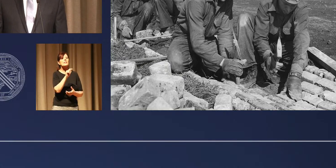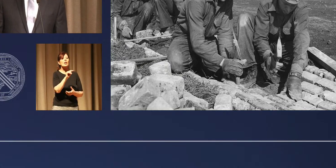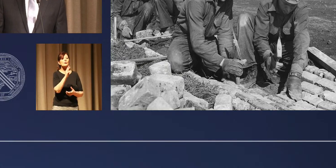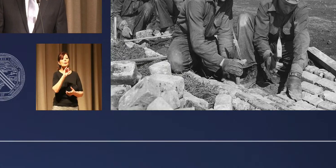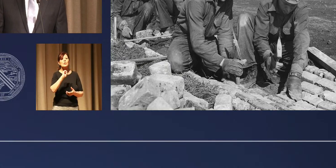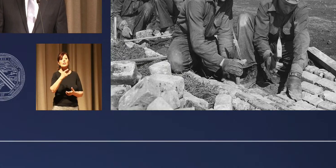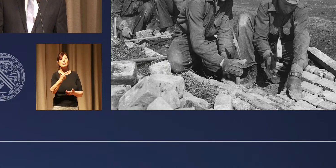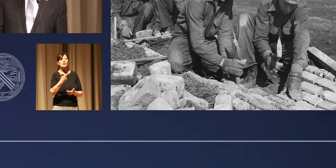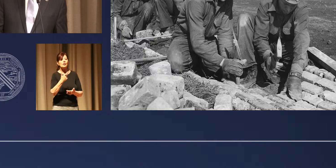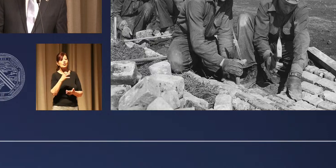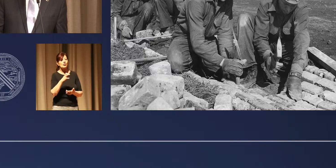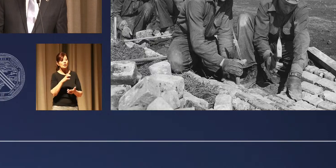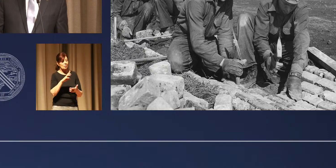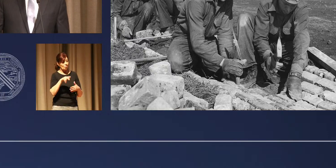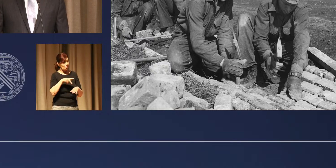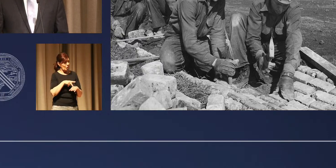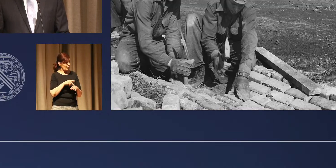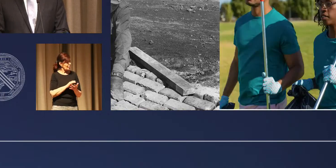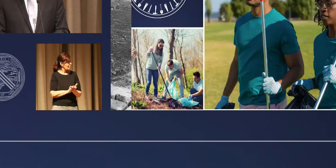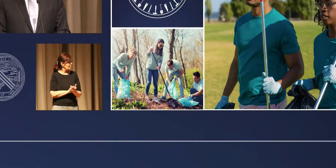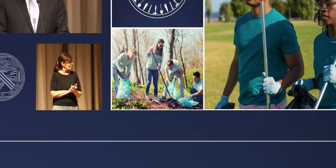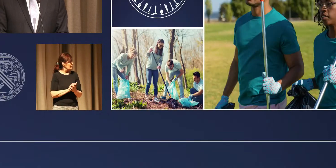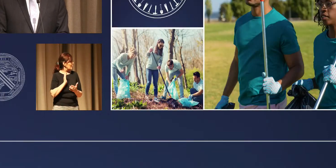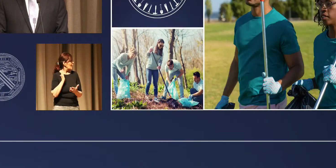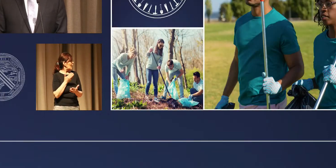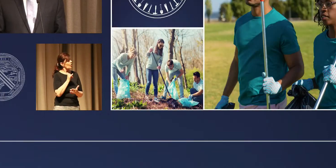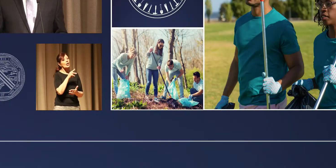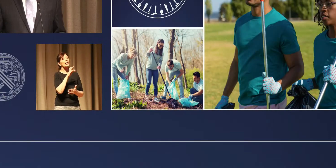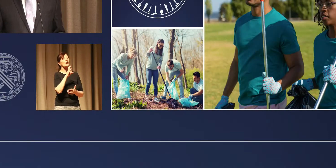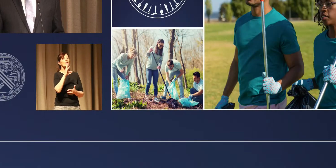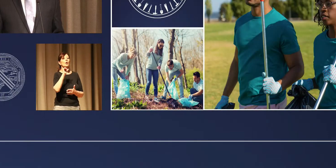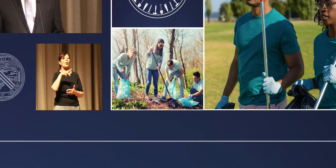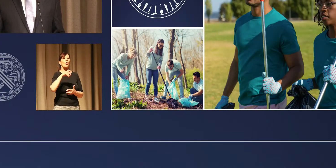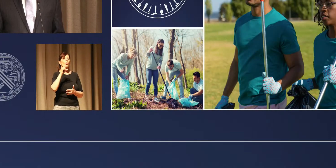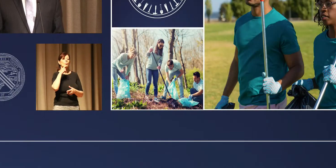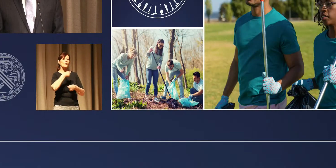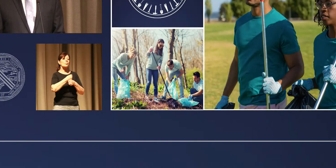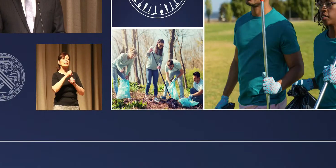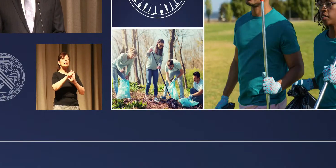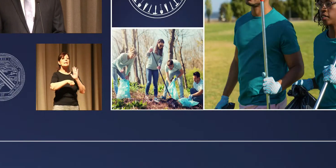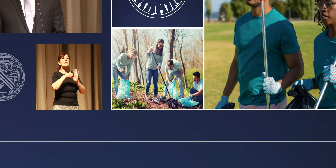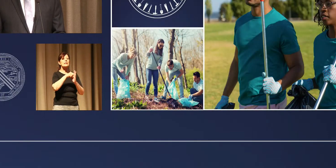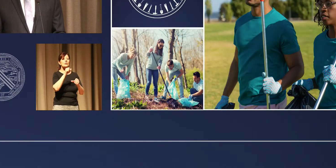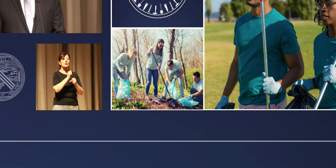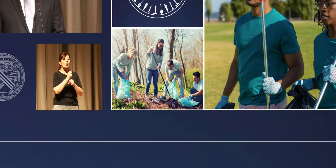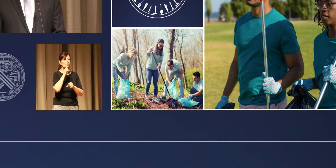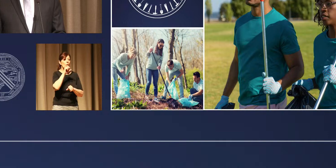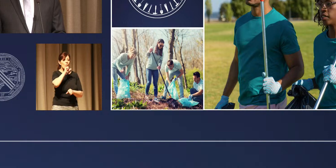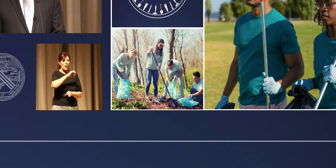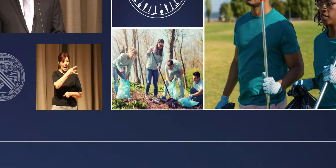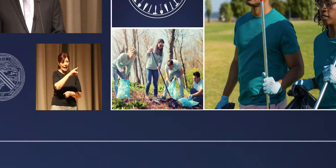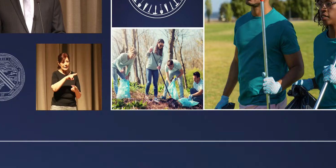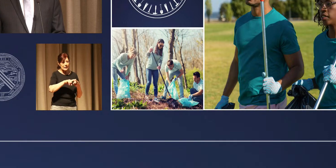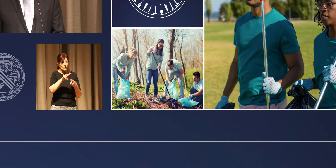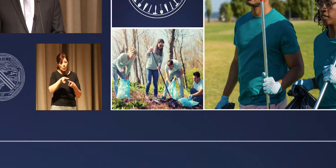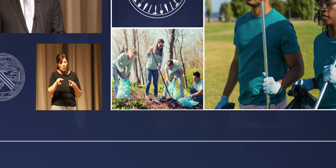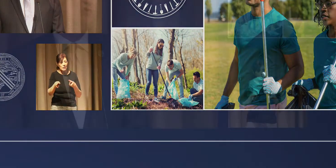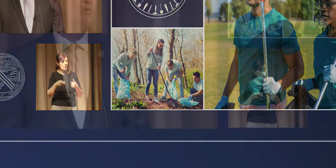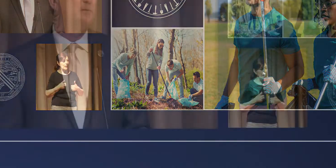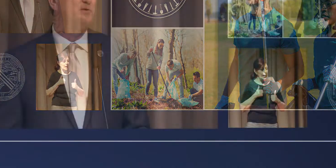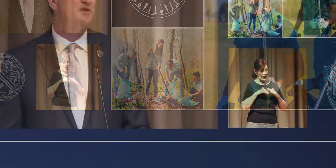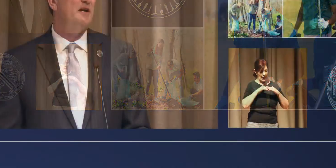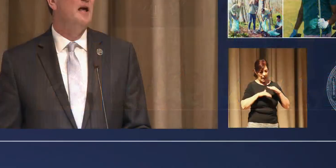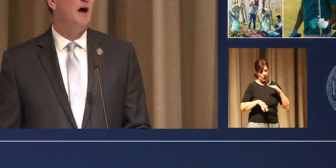and the county's forests. Our Erie Corps will create seasonal jobs for 18 to 22-year-old county residents living at less